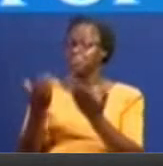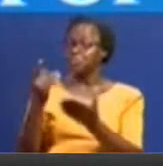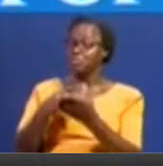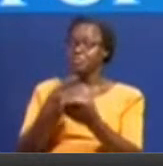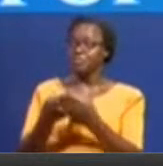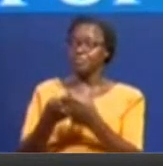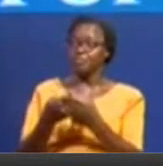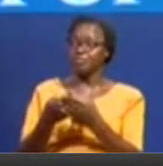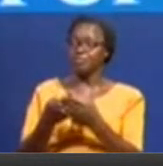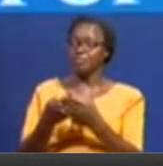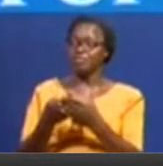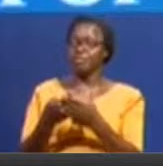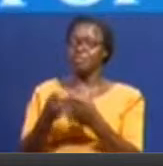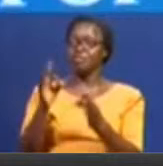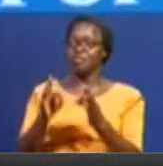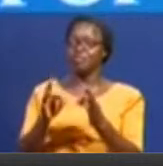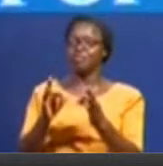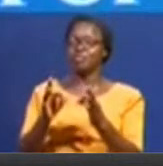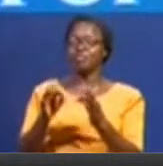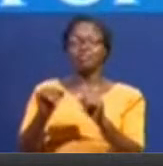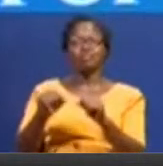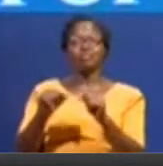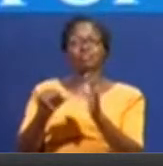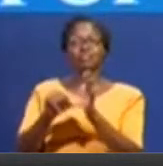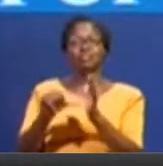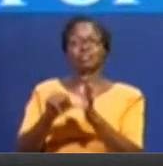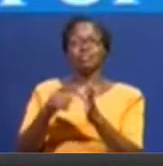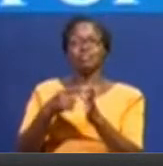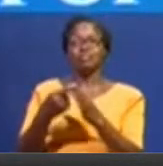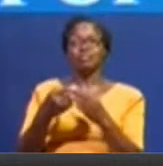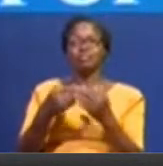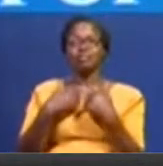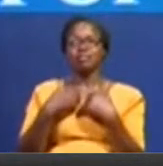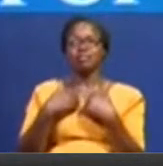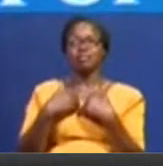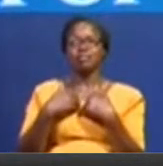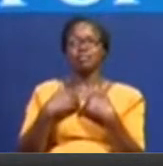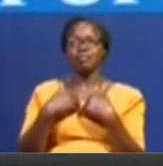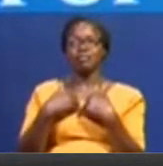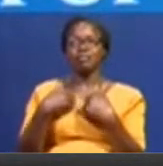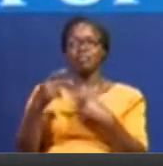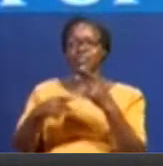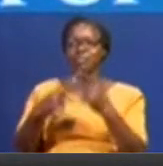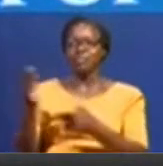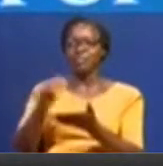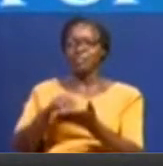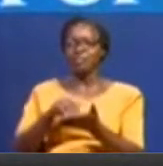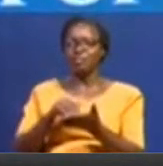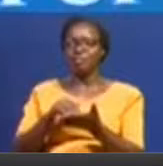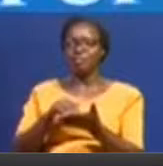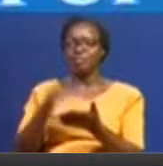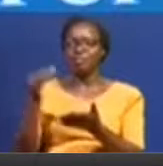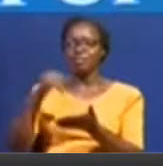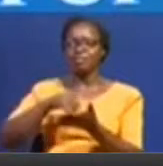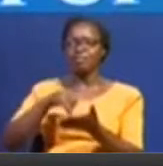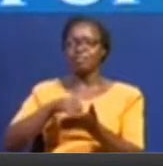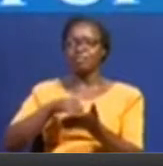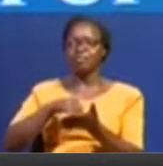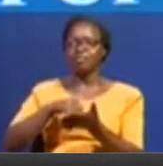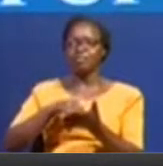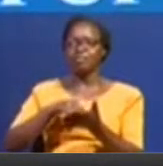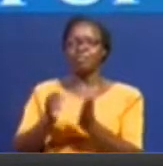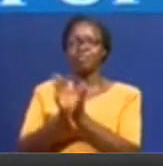have, if that seems to be the problem, then would have then to go through the entire process again of involving